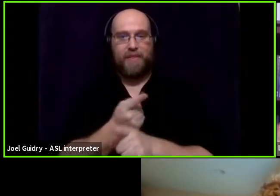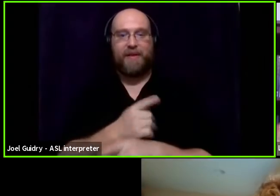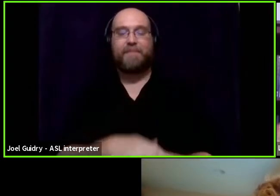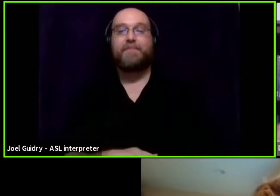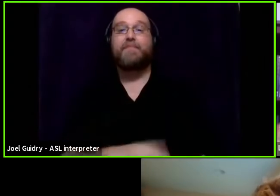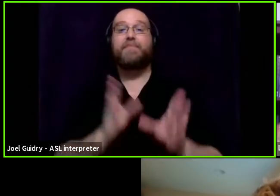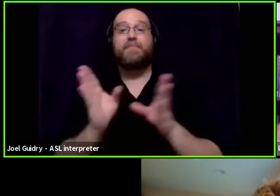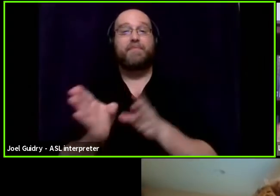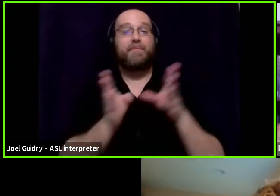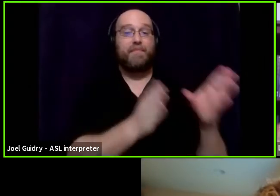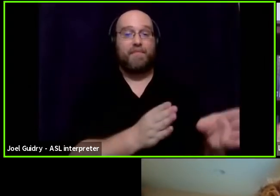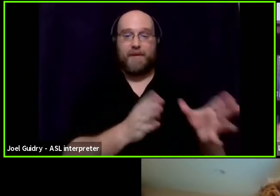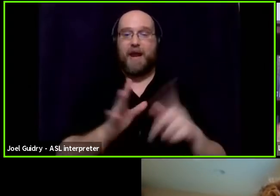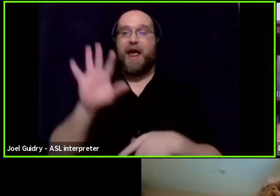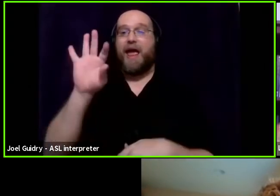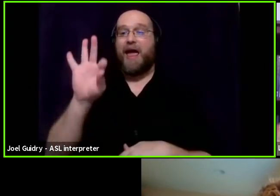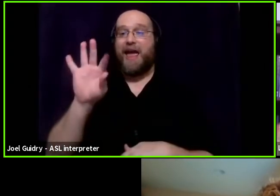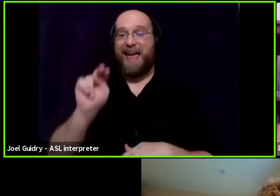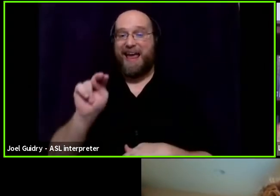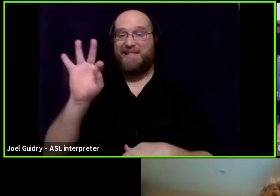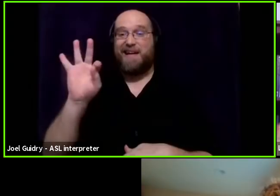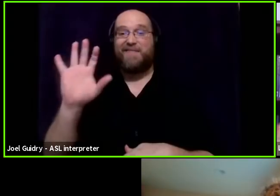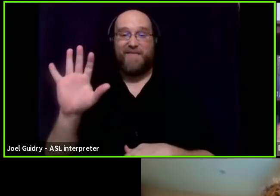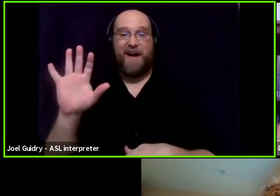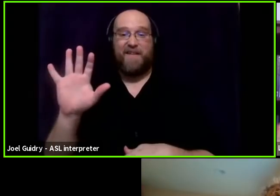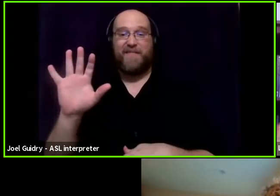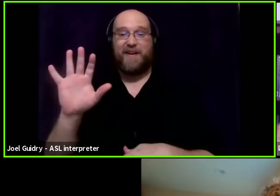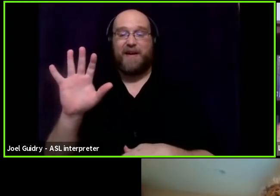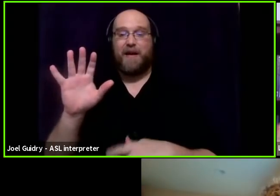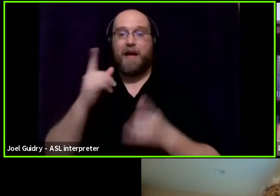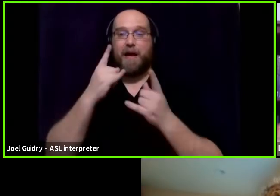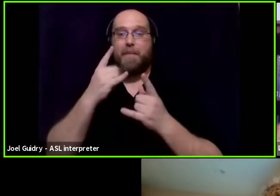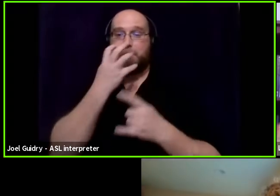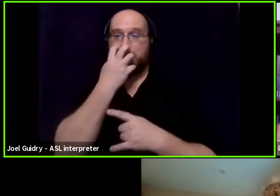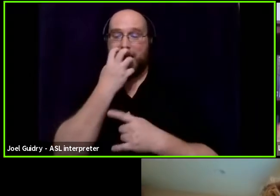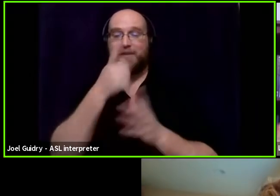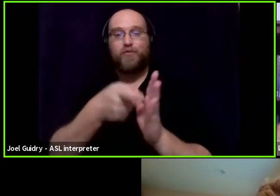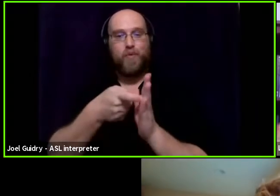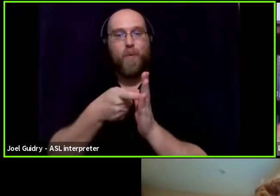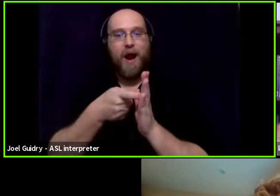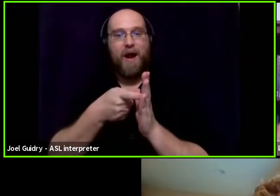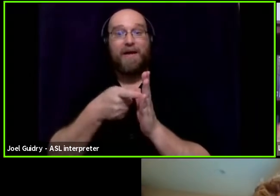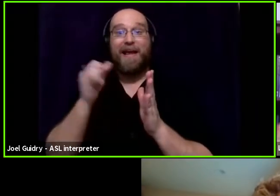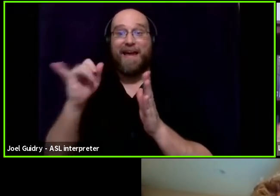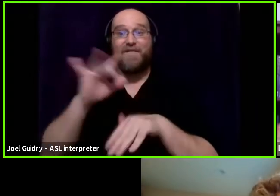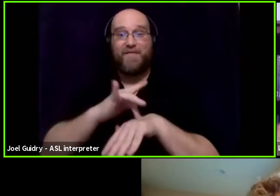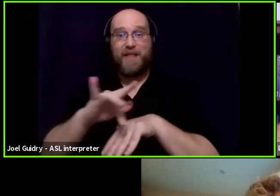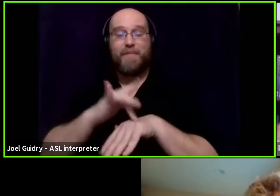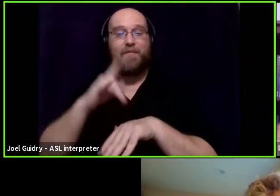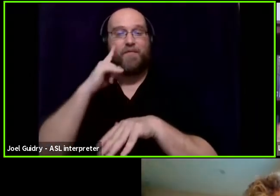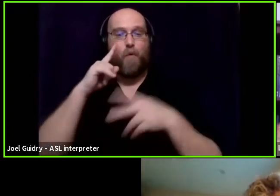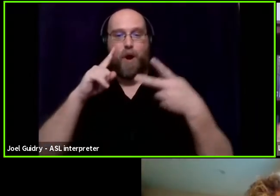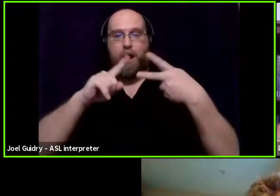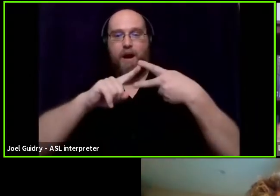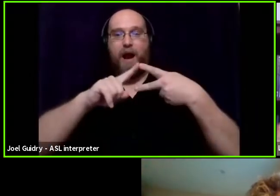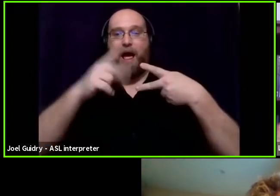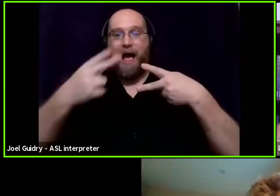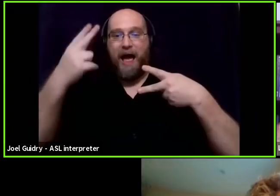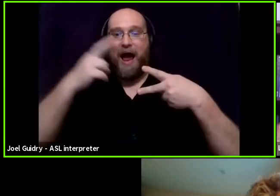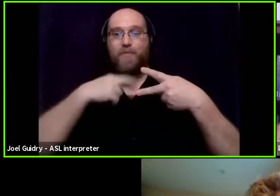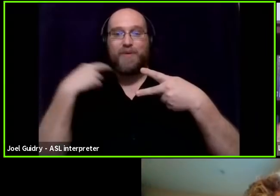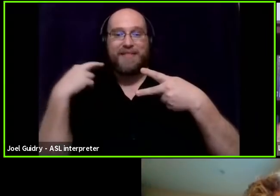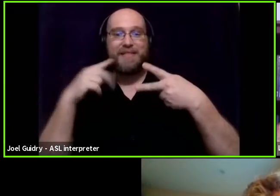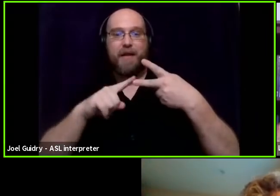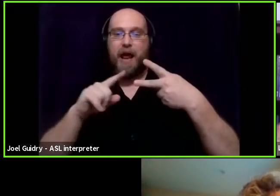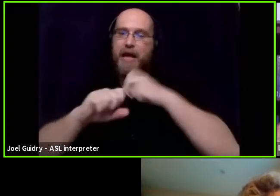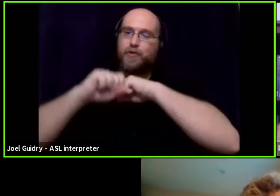masks, again, are required if they're available for the high risk and extremely high risk. So if you are working